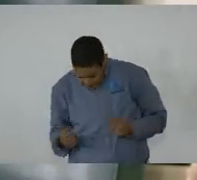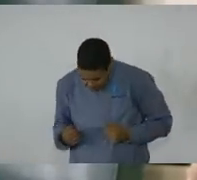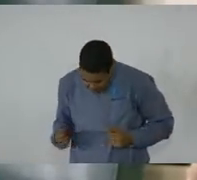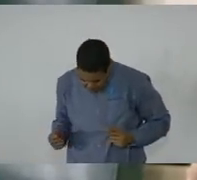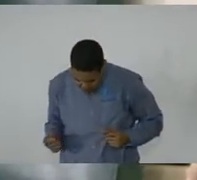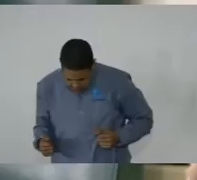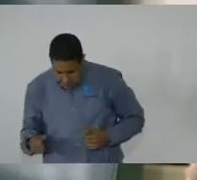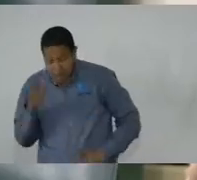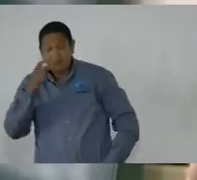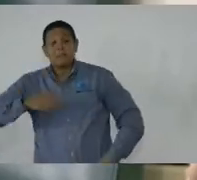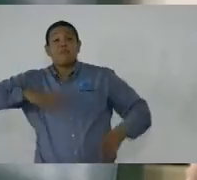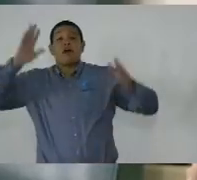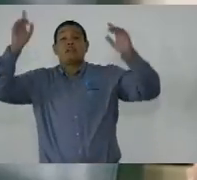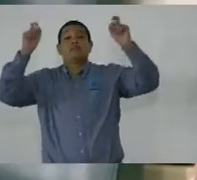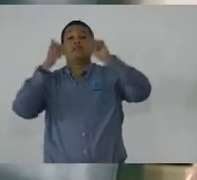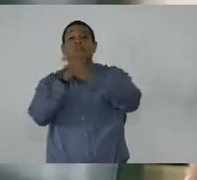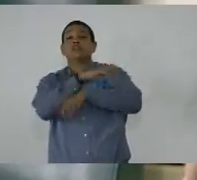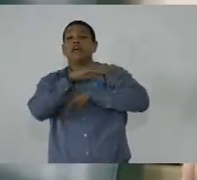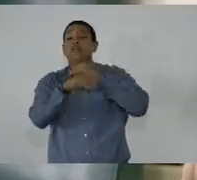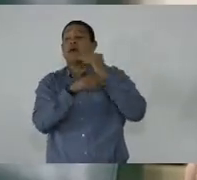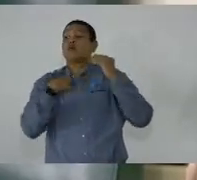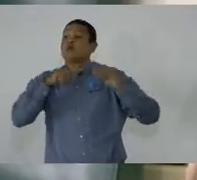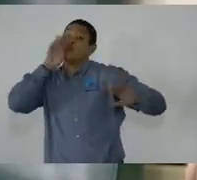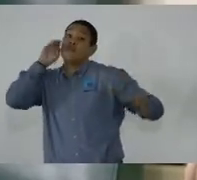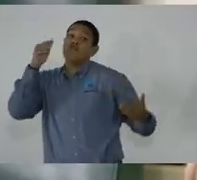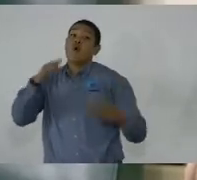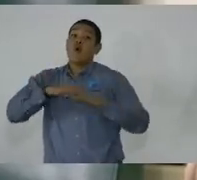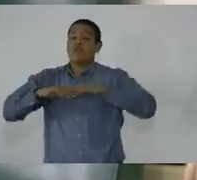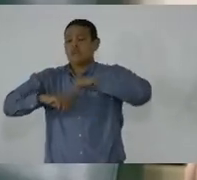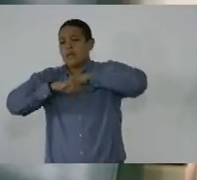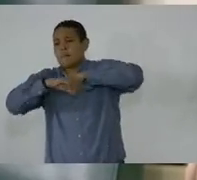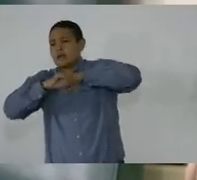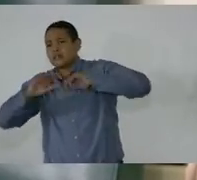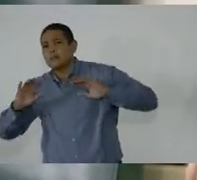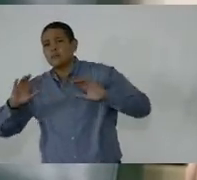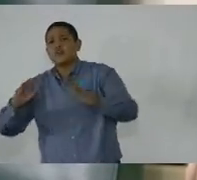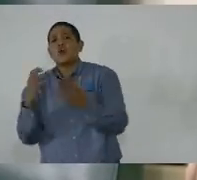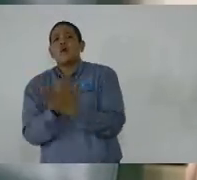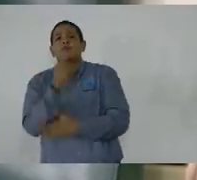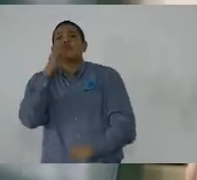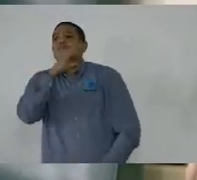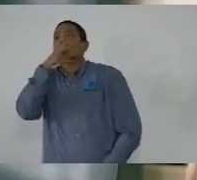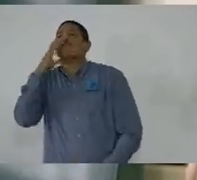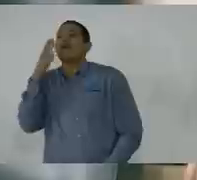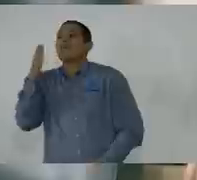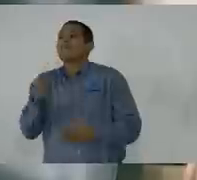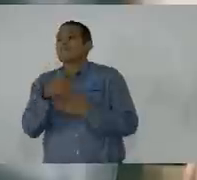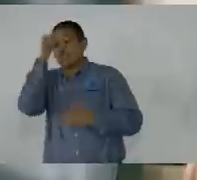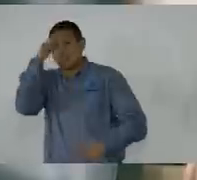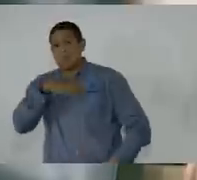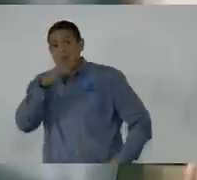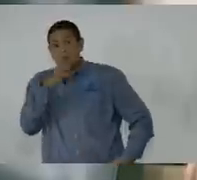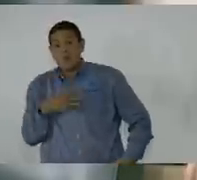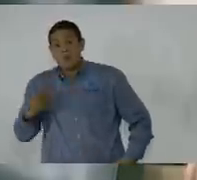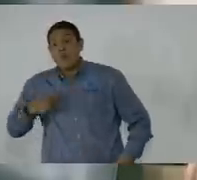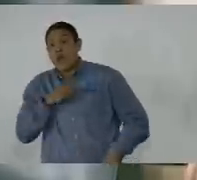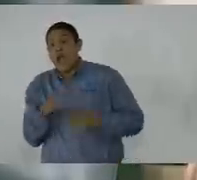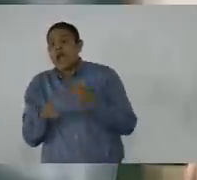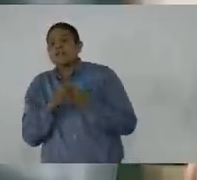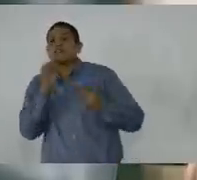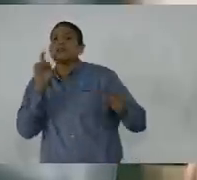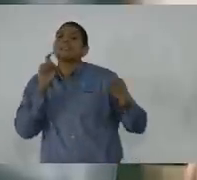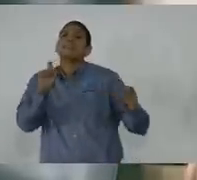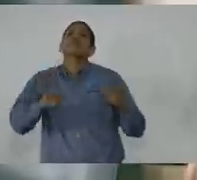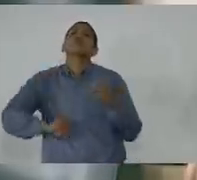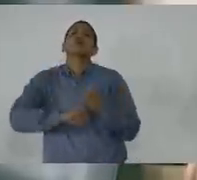Madam Speaker, we're going to focus on market-driven opportunities for farmers and fisher folks. And we will also be giving